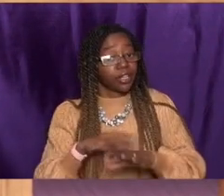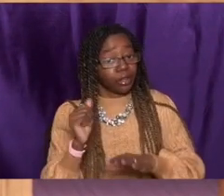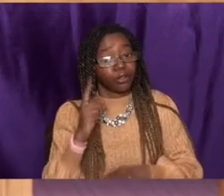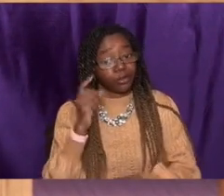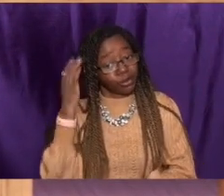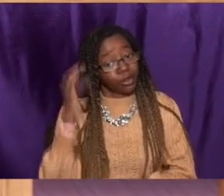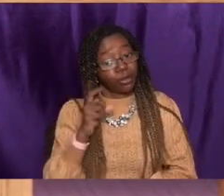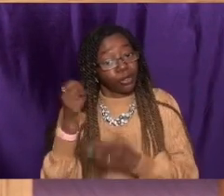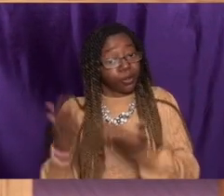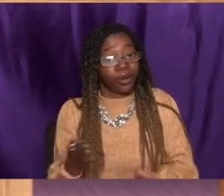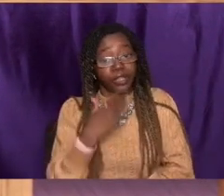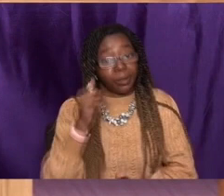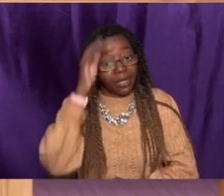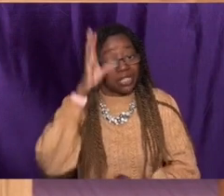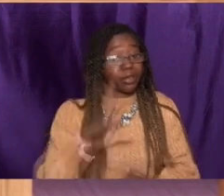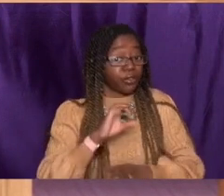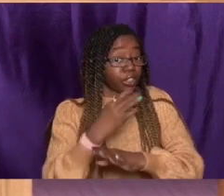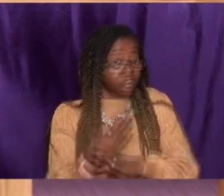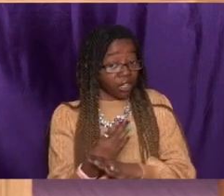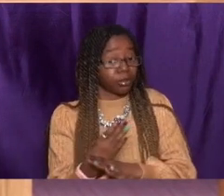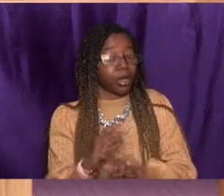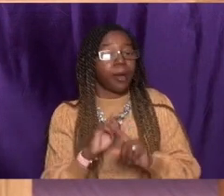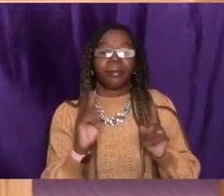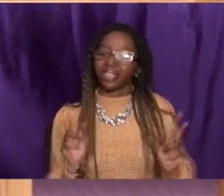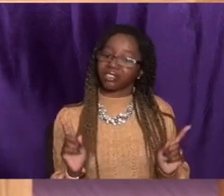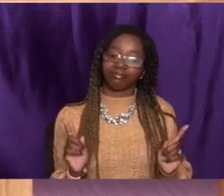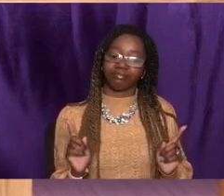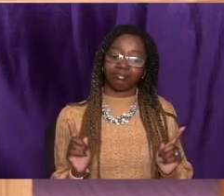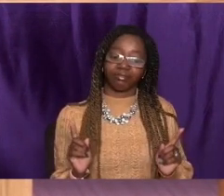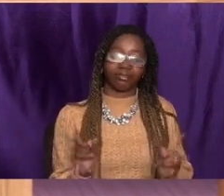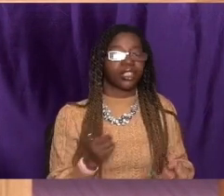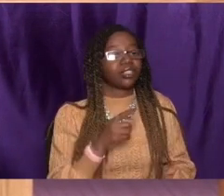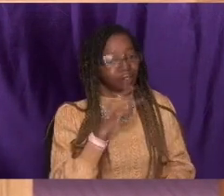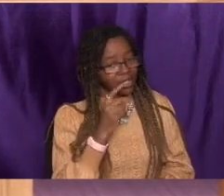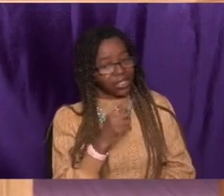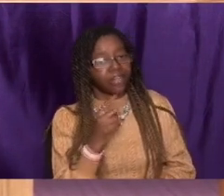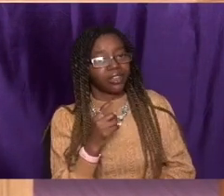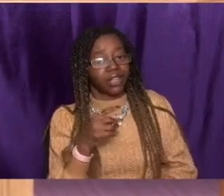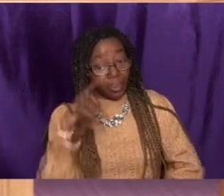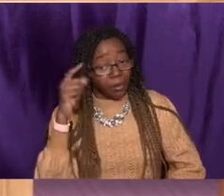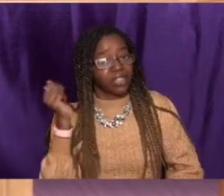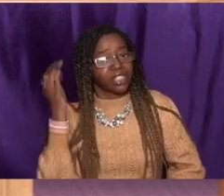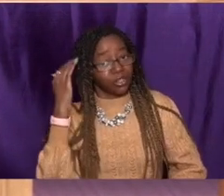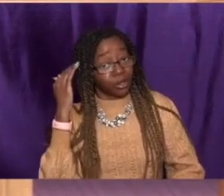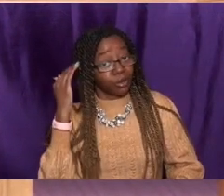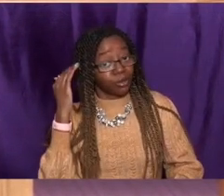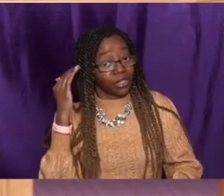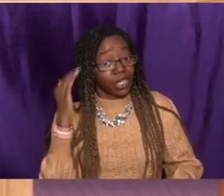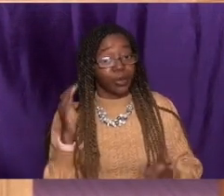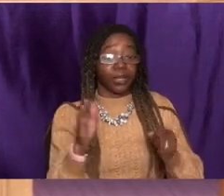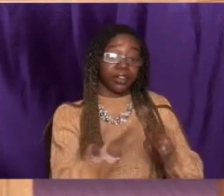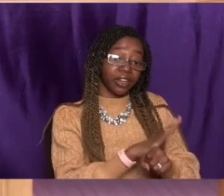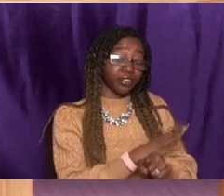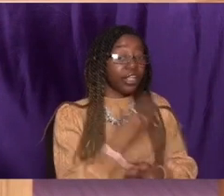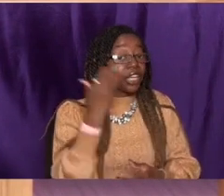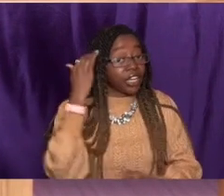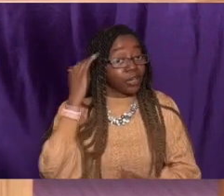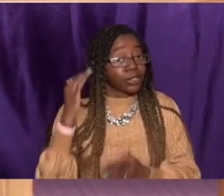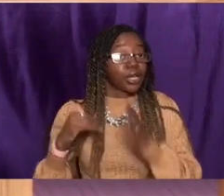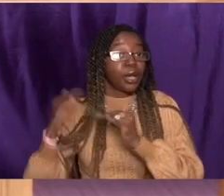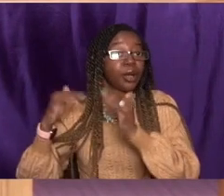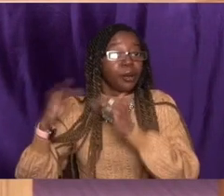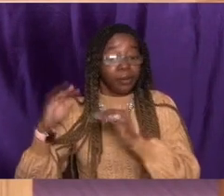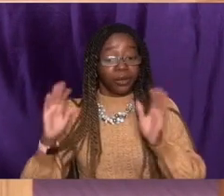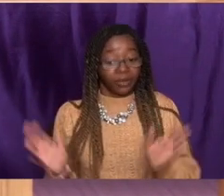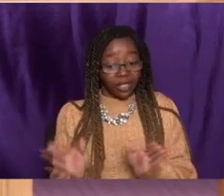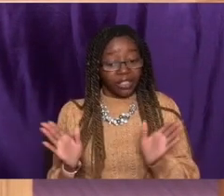who you are. You're the best man for the job. But instead of saying that, because he knows that wouldn't be enough, he knows that building